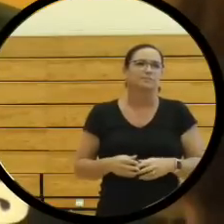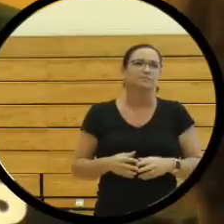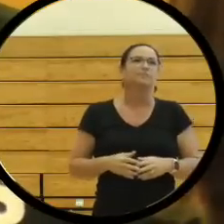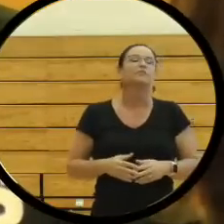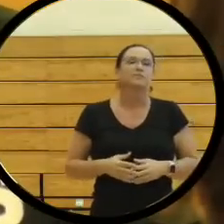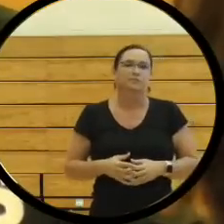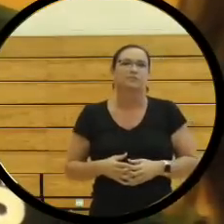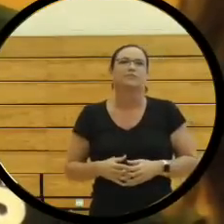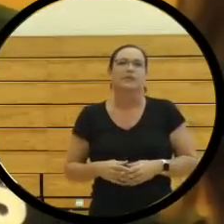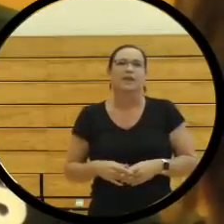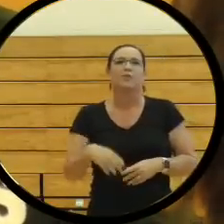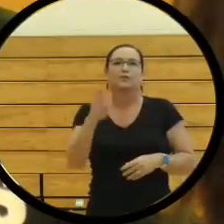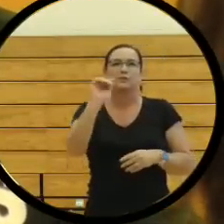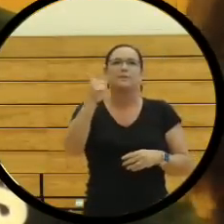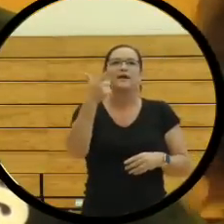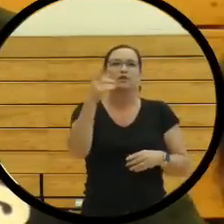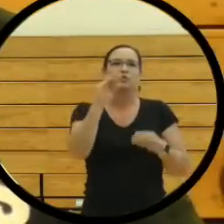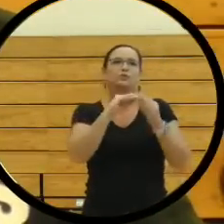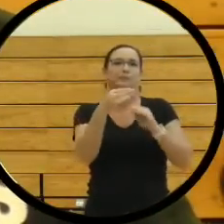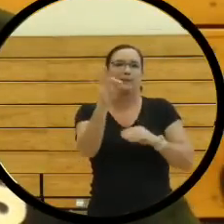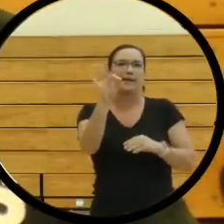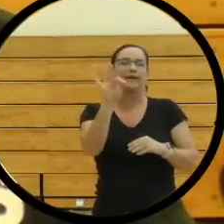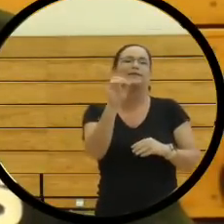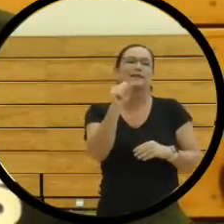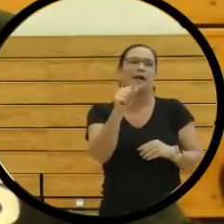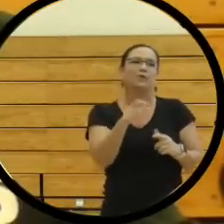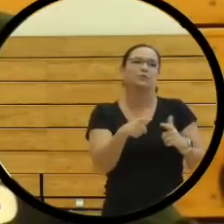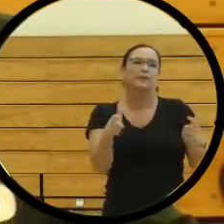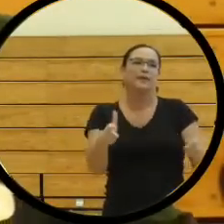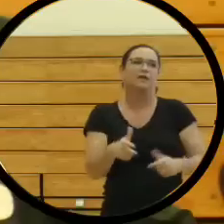8 minutes, 9 point. It was a magnitude 9. Yeah. So it was really big.